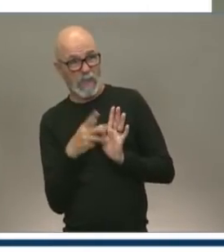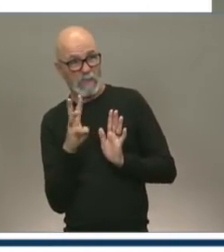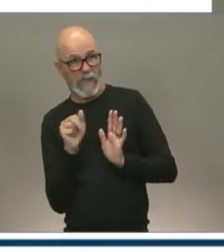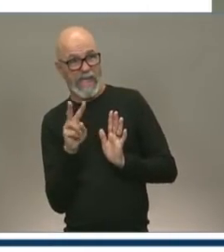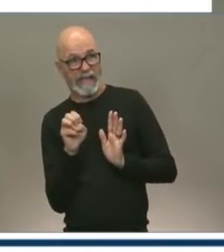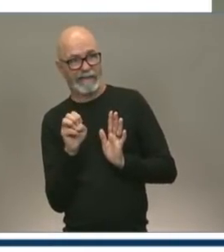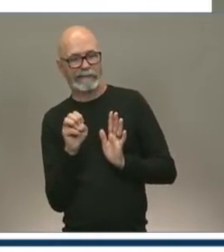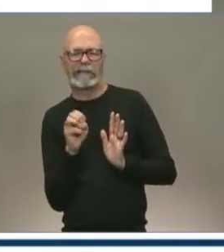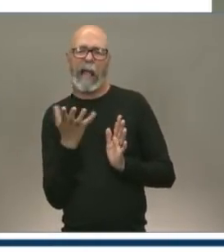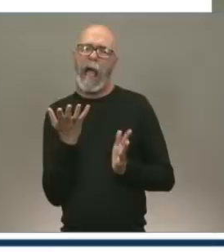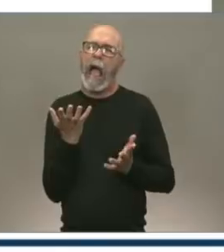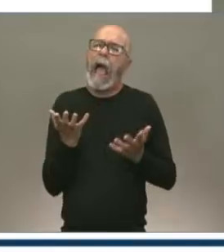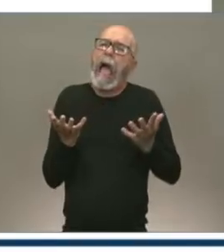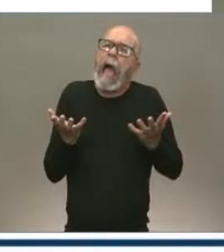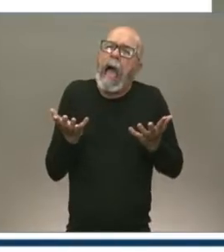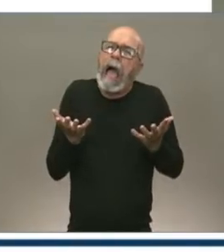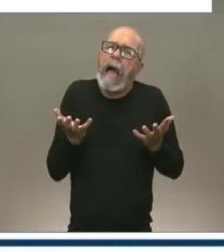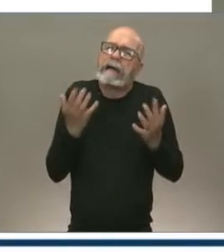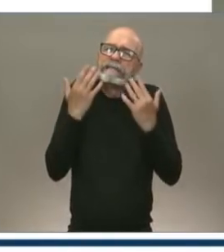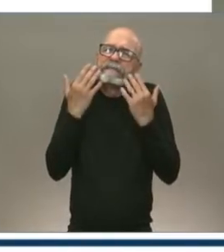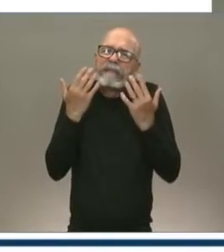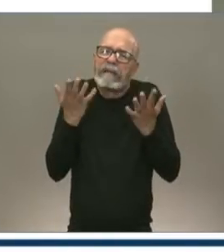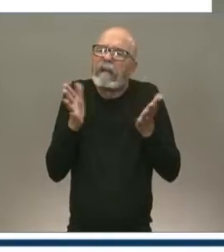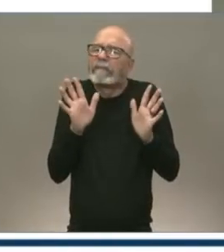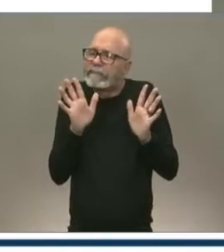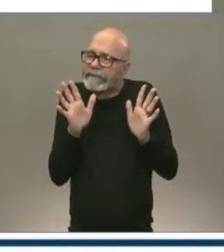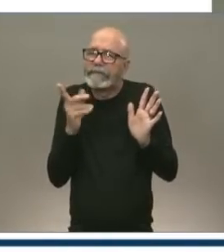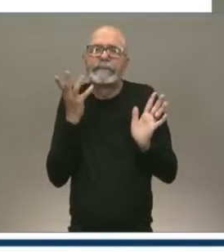while privileged, but also very